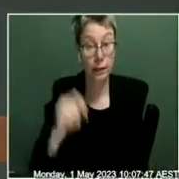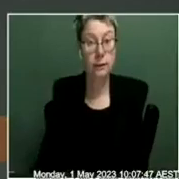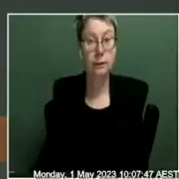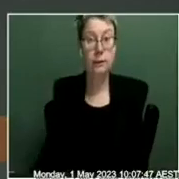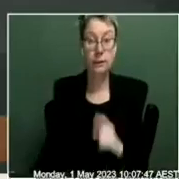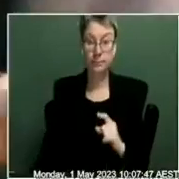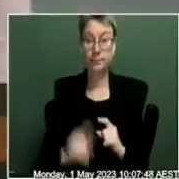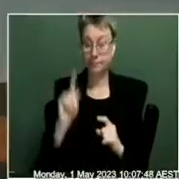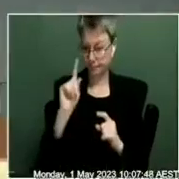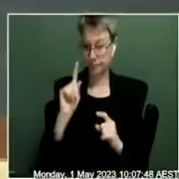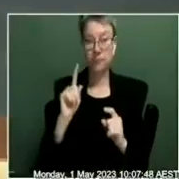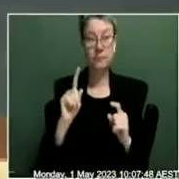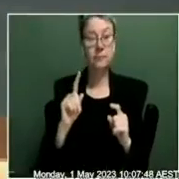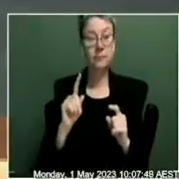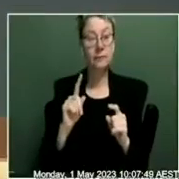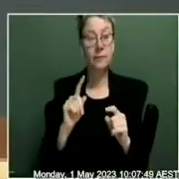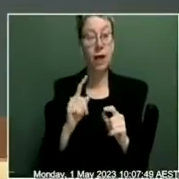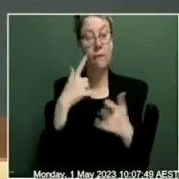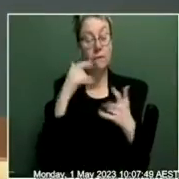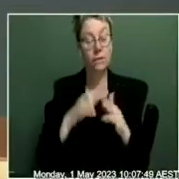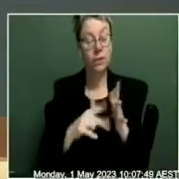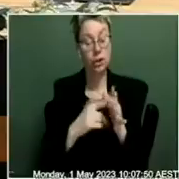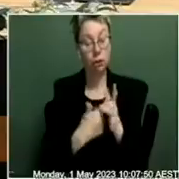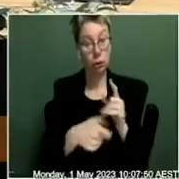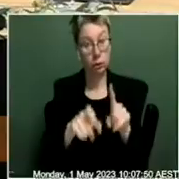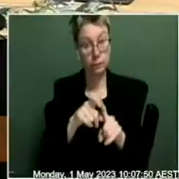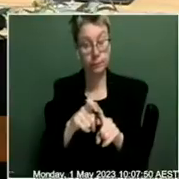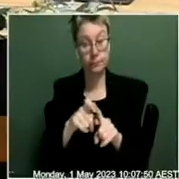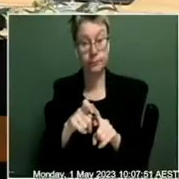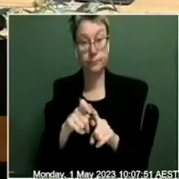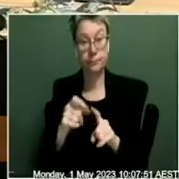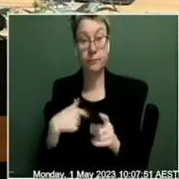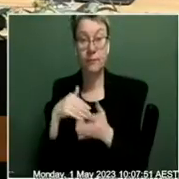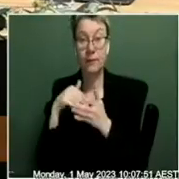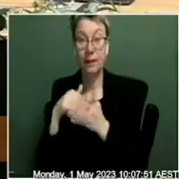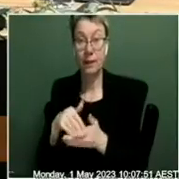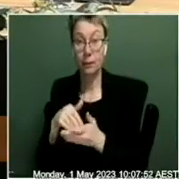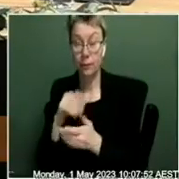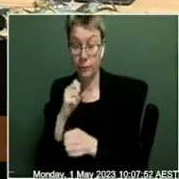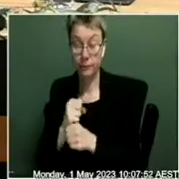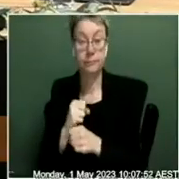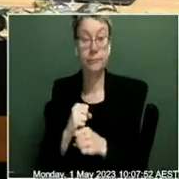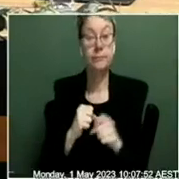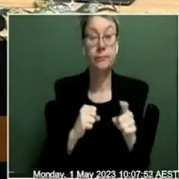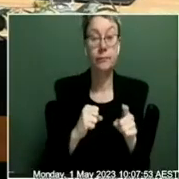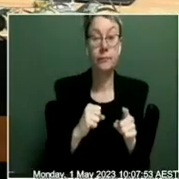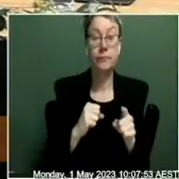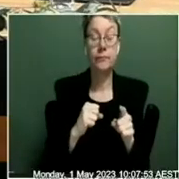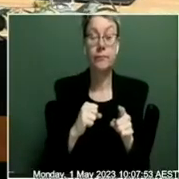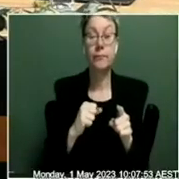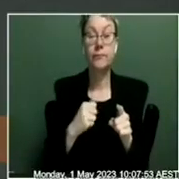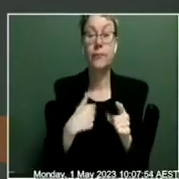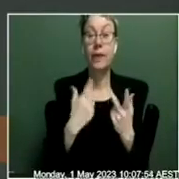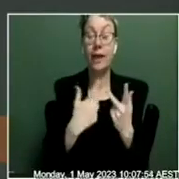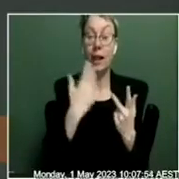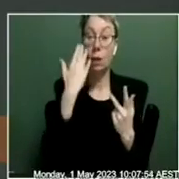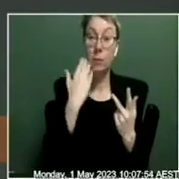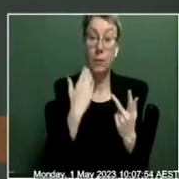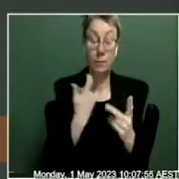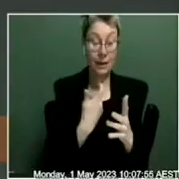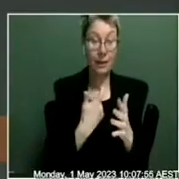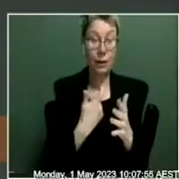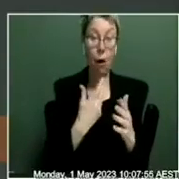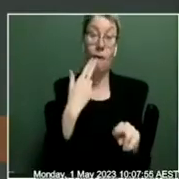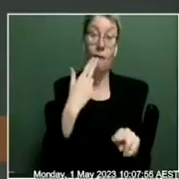with Ms. Carly Marks on behalf of the witnesses. Welcome. Thank you. If the